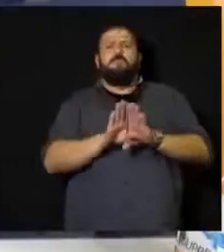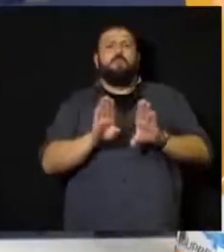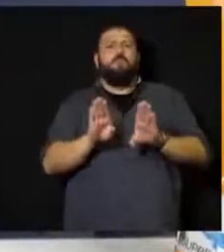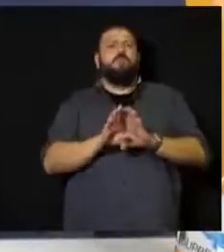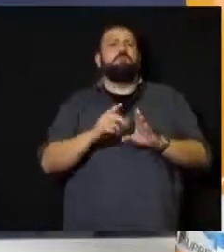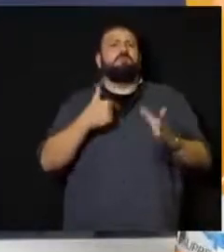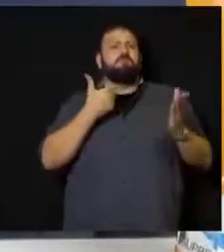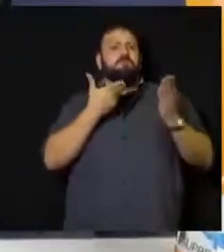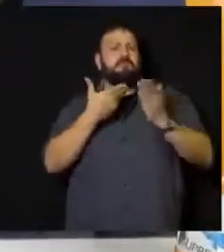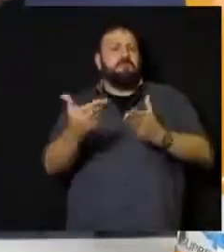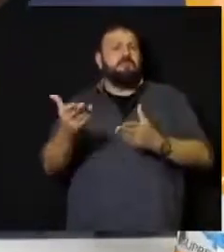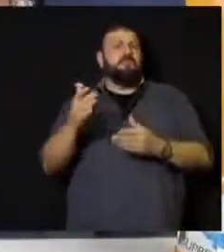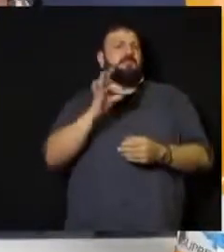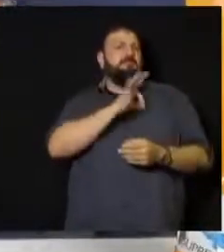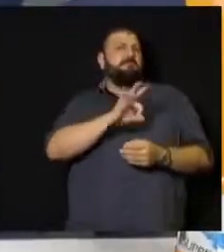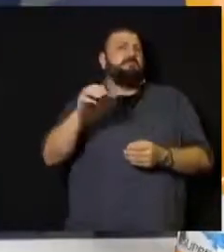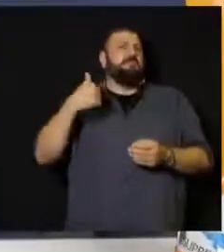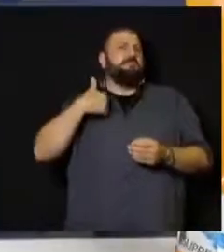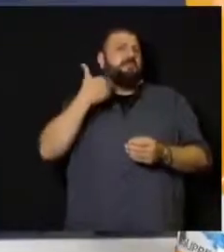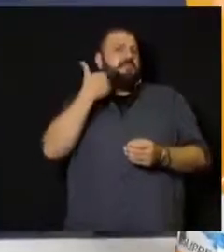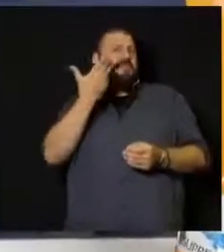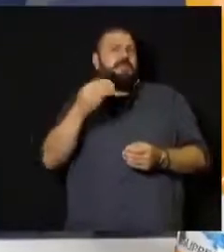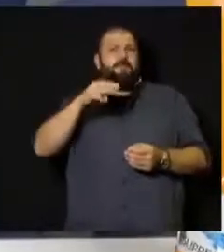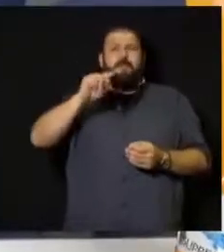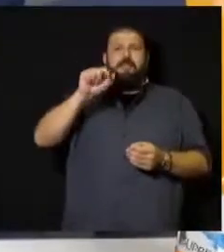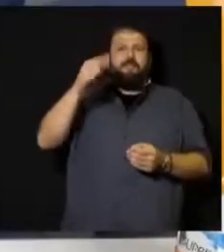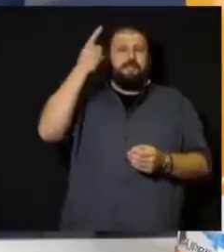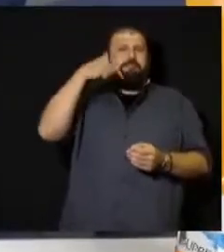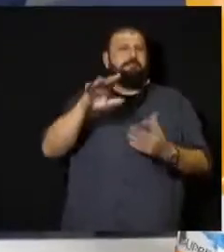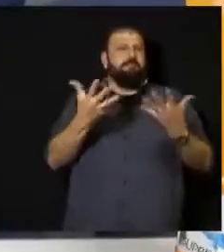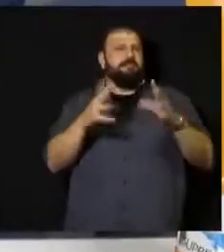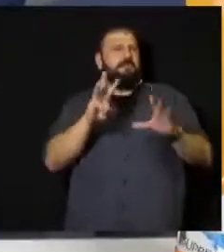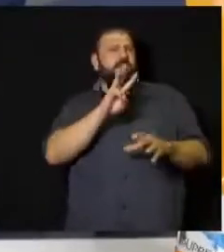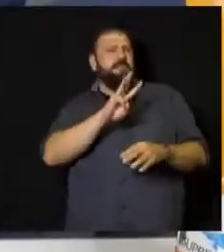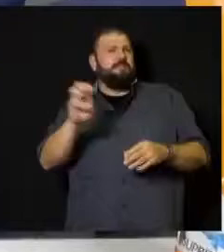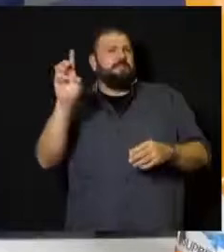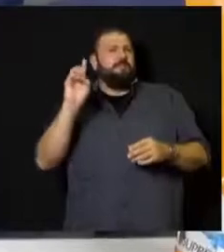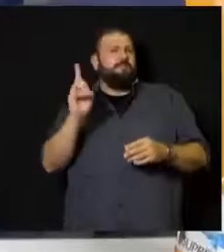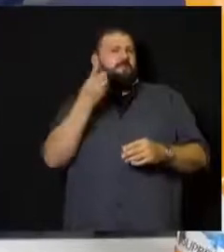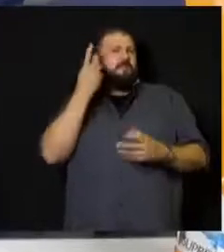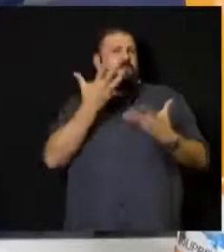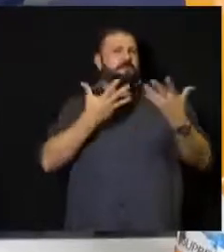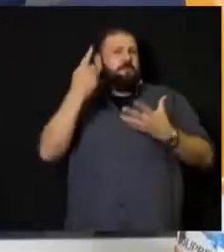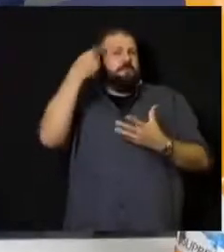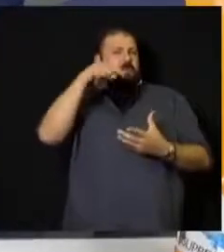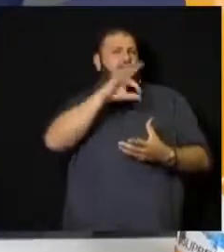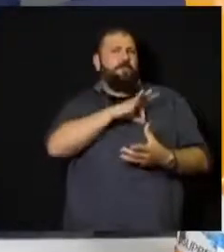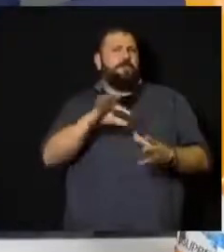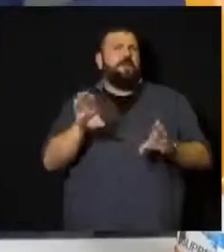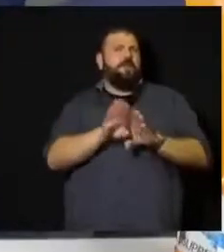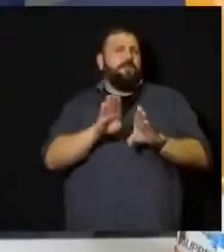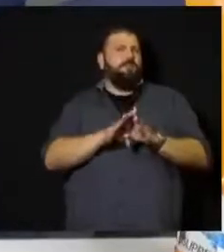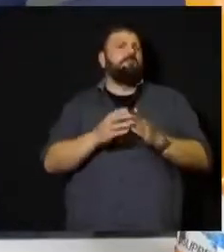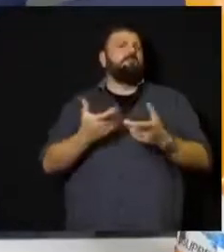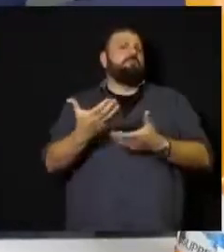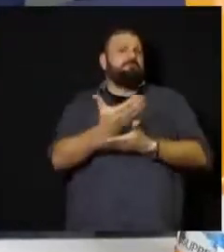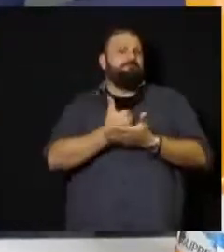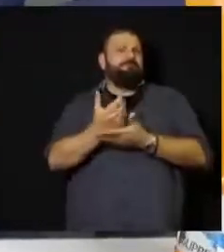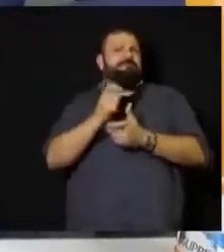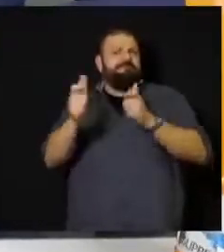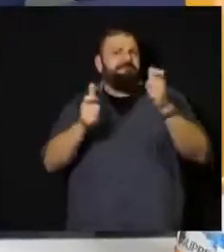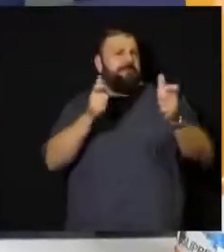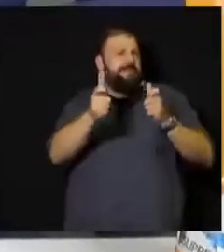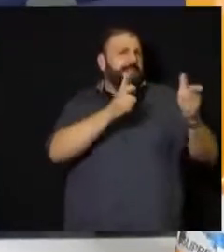situation where it was very limited because our goal was to generate at least $300 to cover our basic needs, and